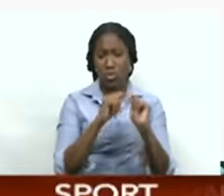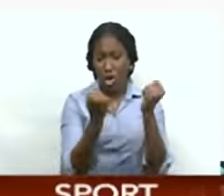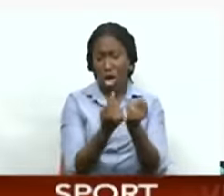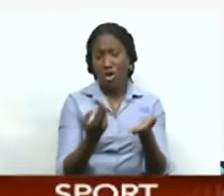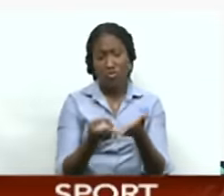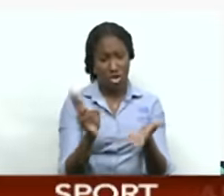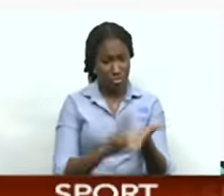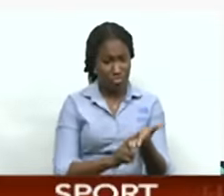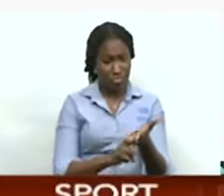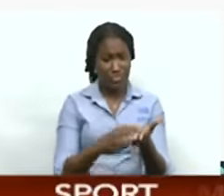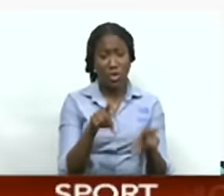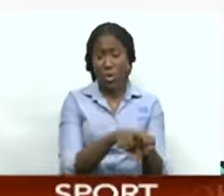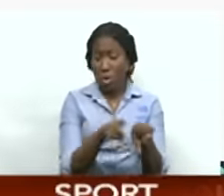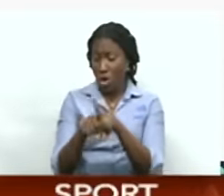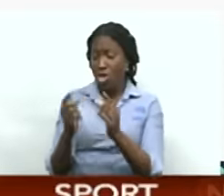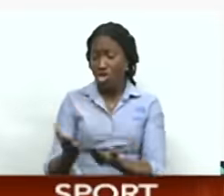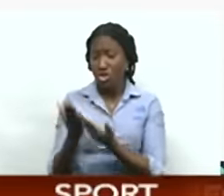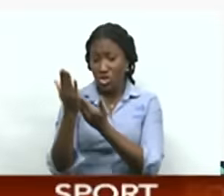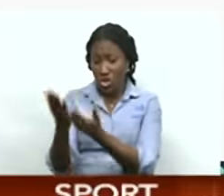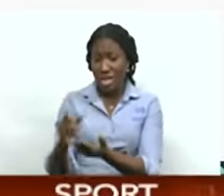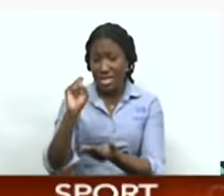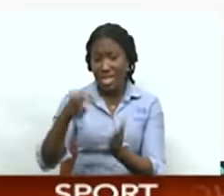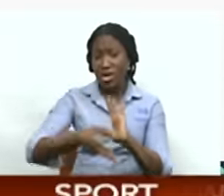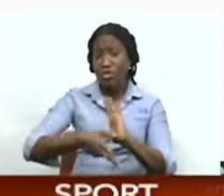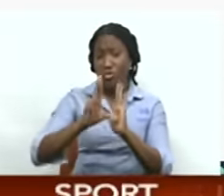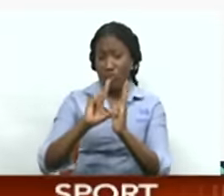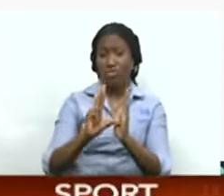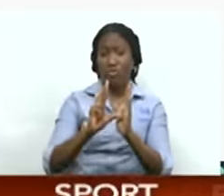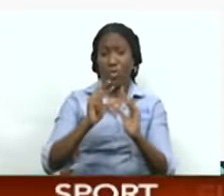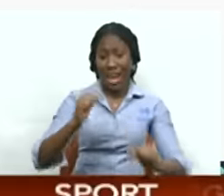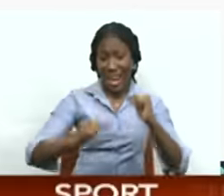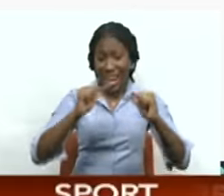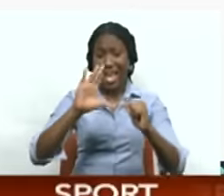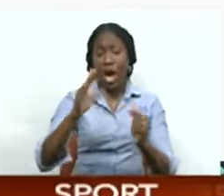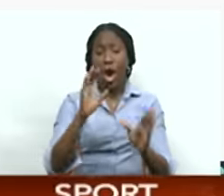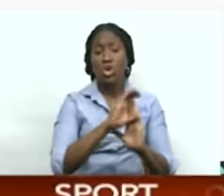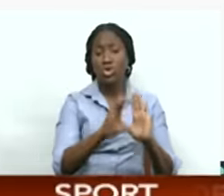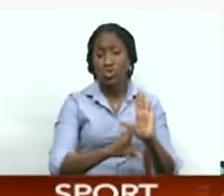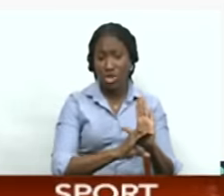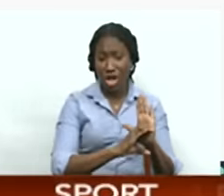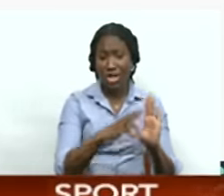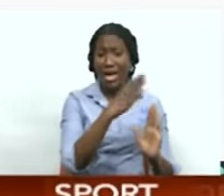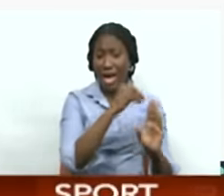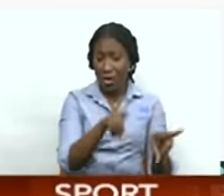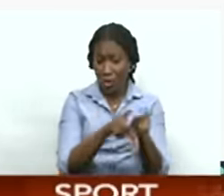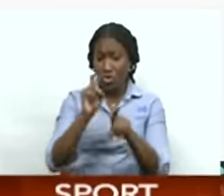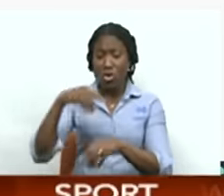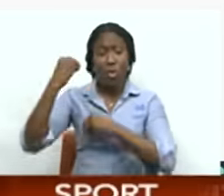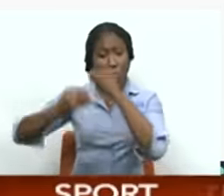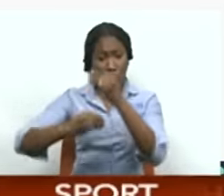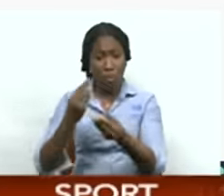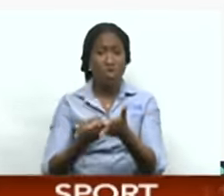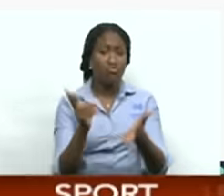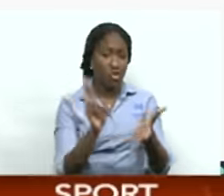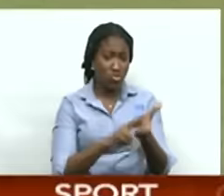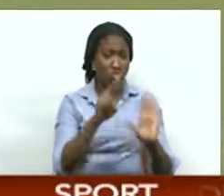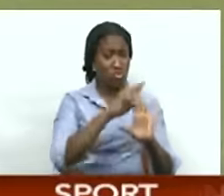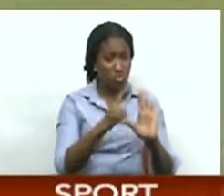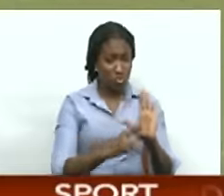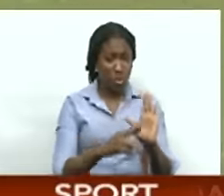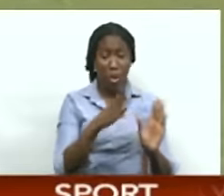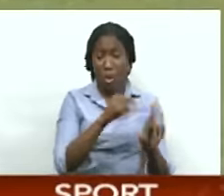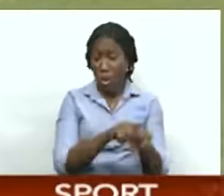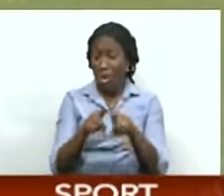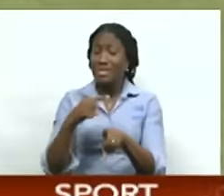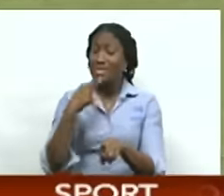a review of the league's constitution and an overhaul of the league's registration process. It added that learning of these issues at